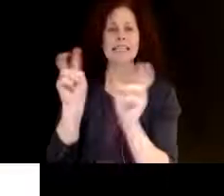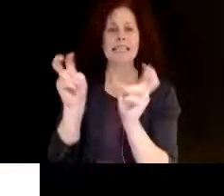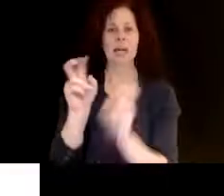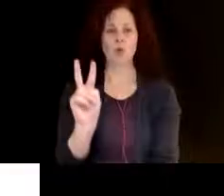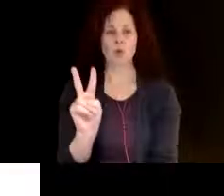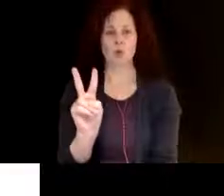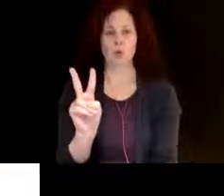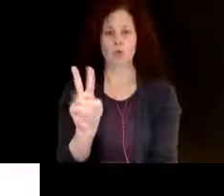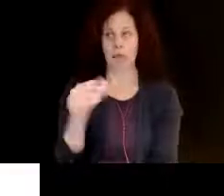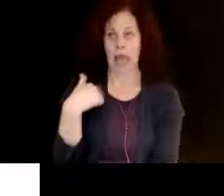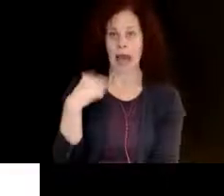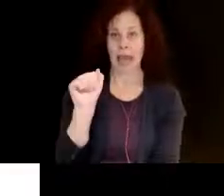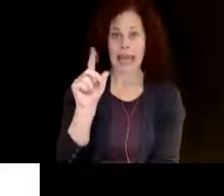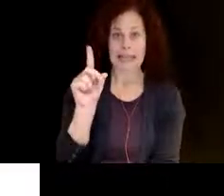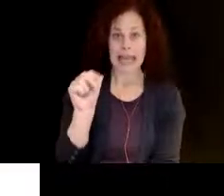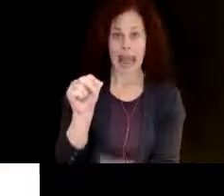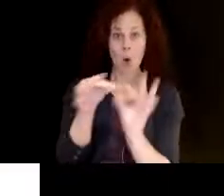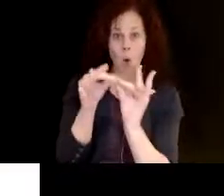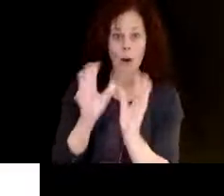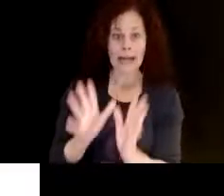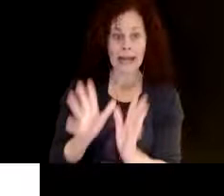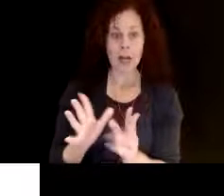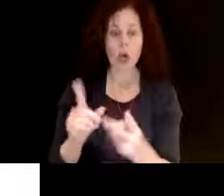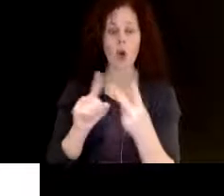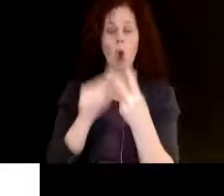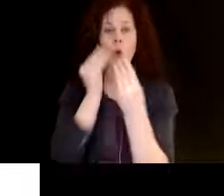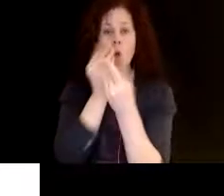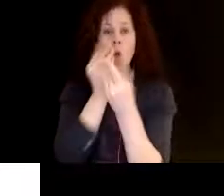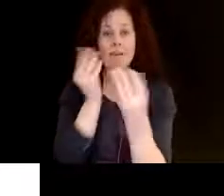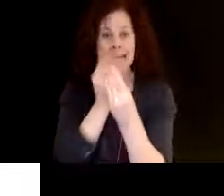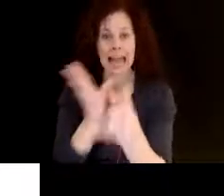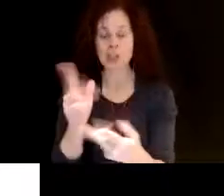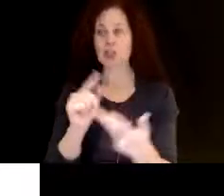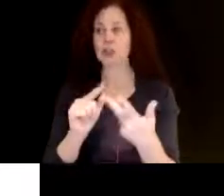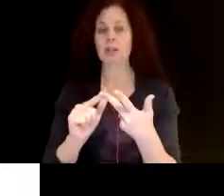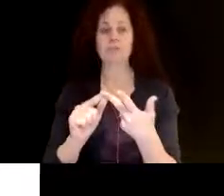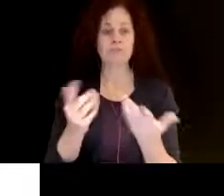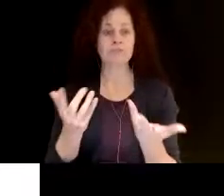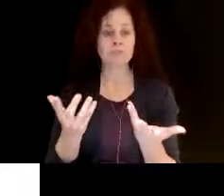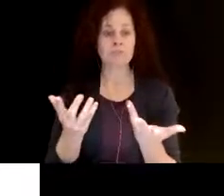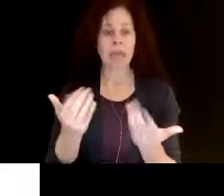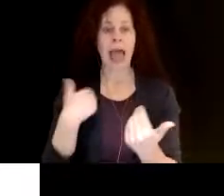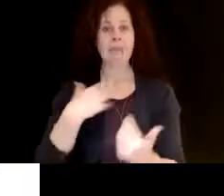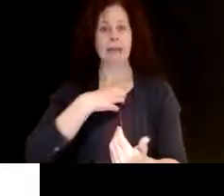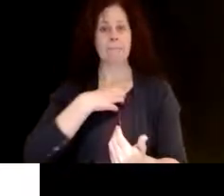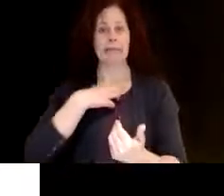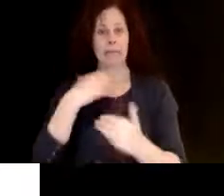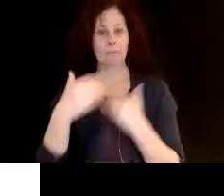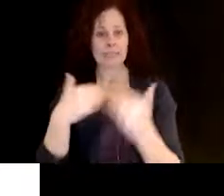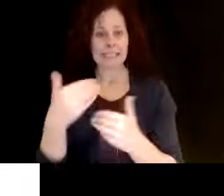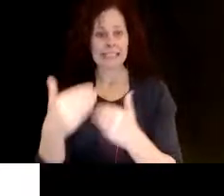a notification procedure, a complaint procedure, had performed a self-evaluation, or had developed a transition